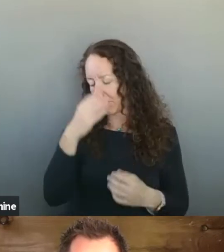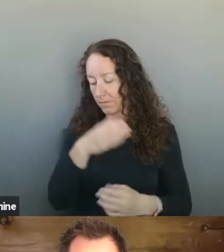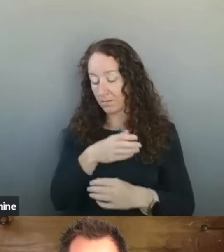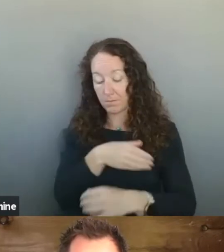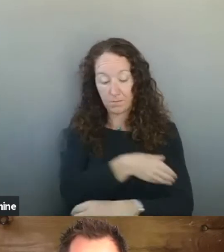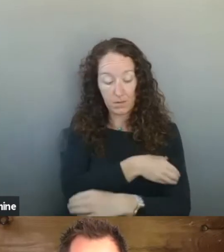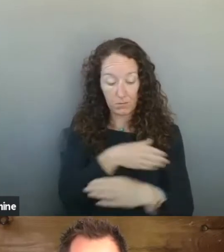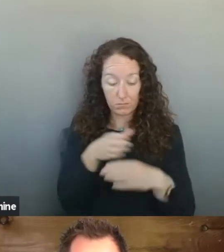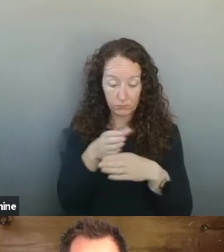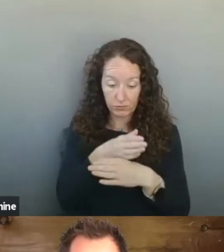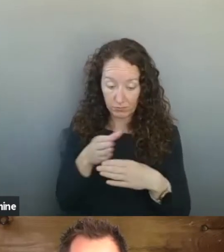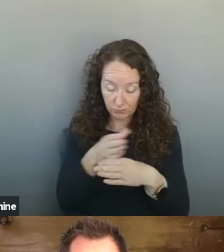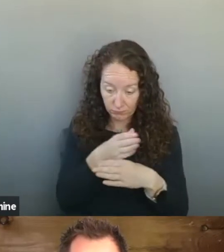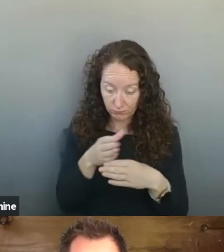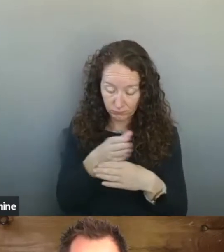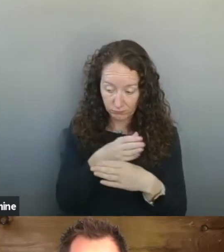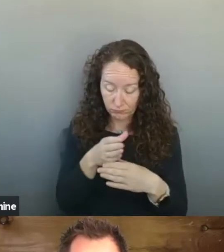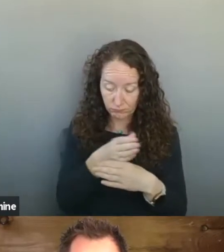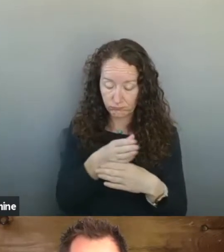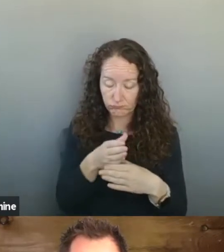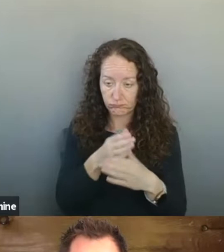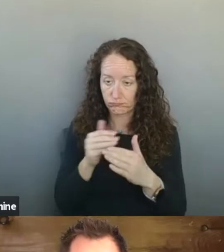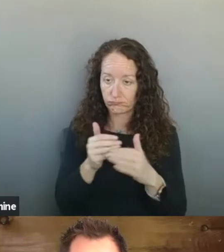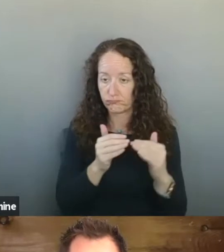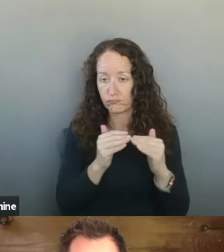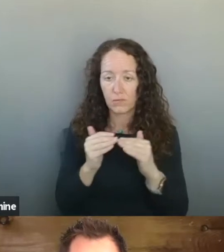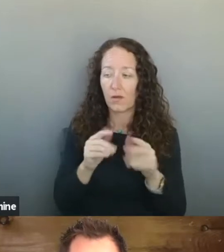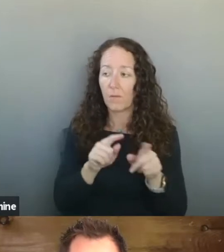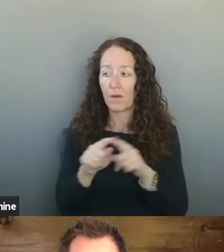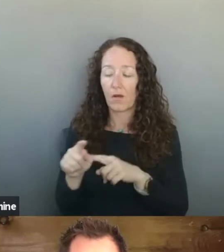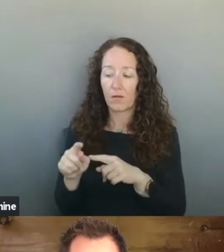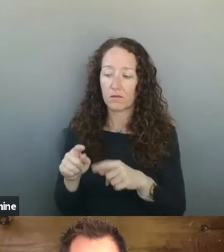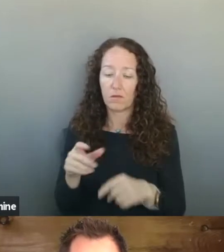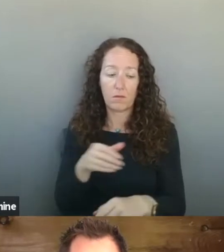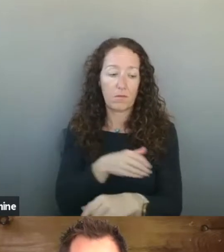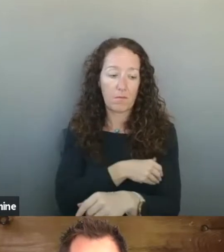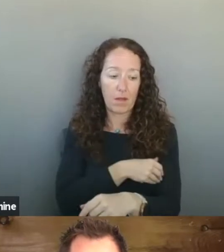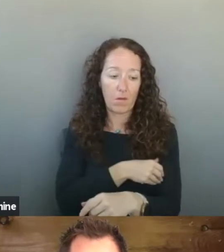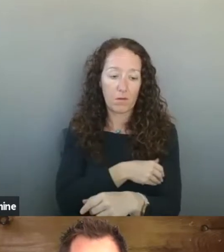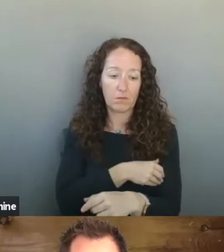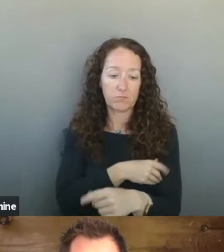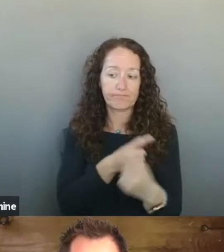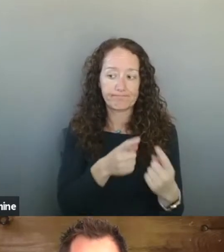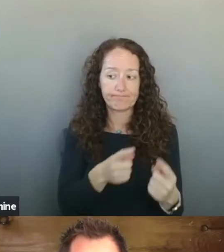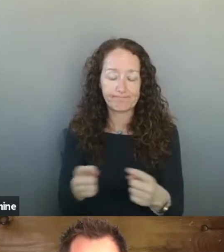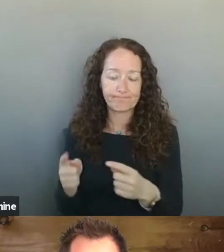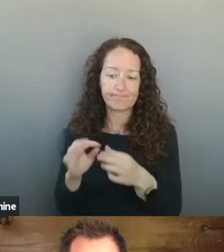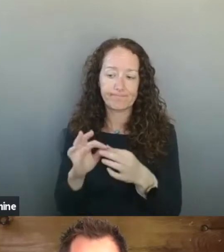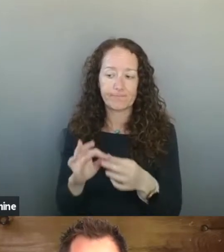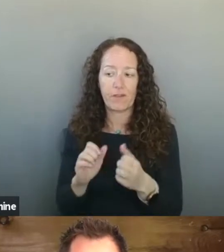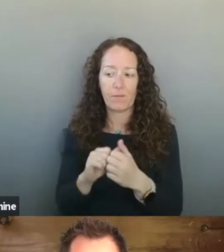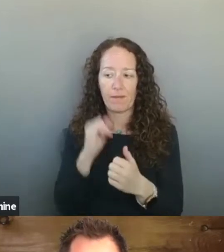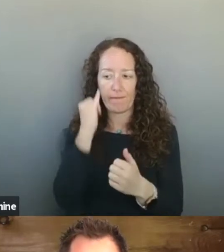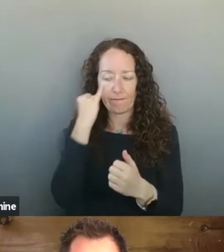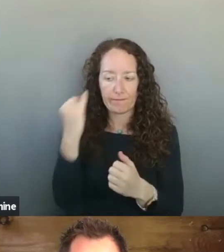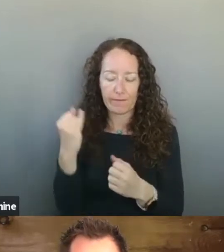thing and power and the power dynamics that surround that, the one thing that sort of occurred to me is